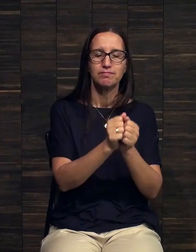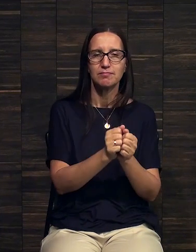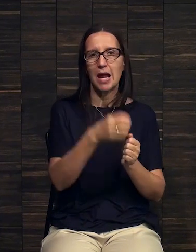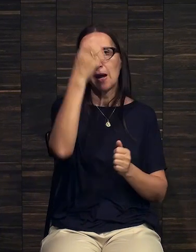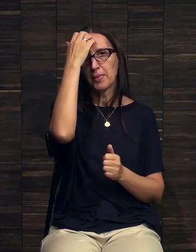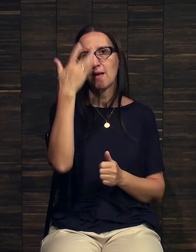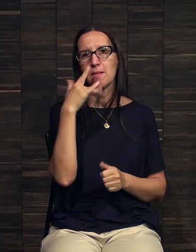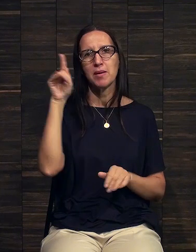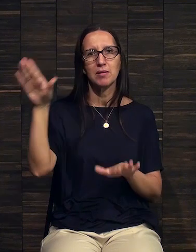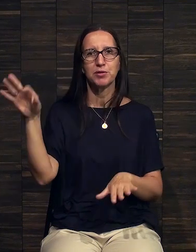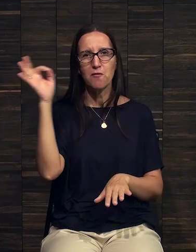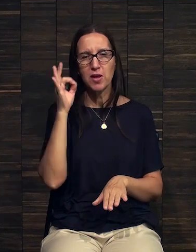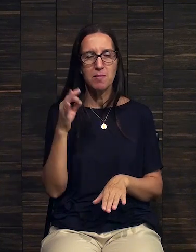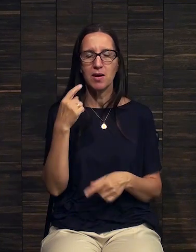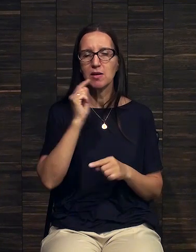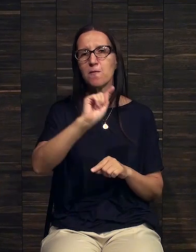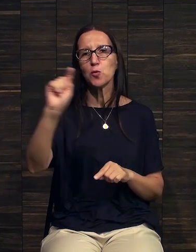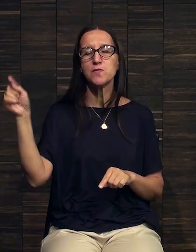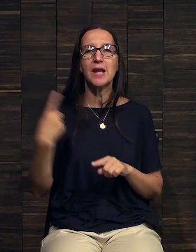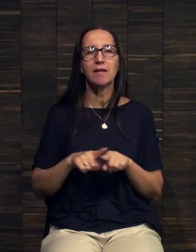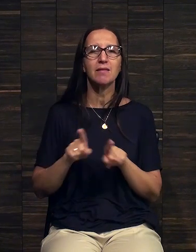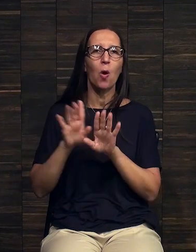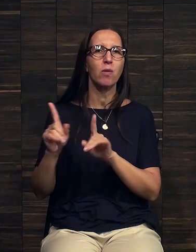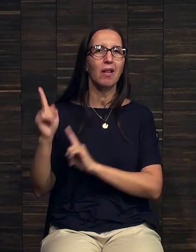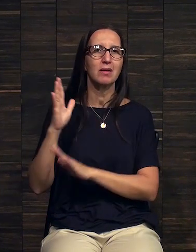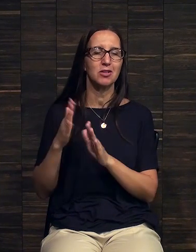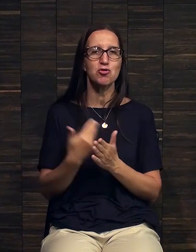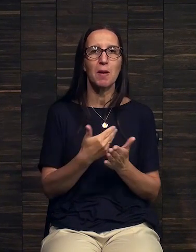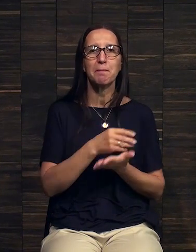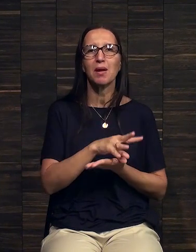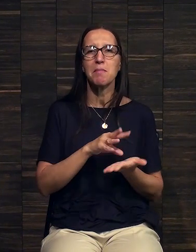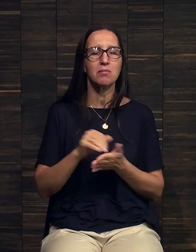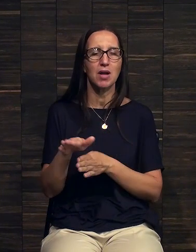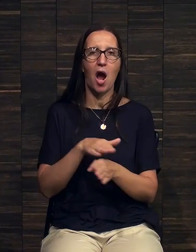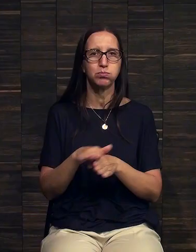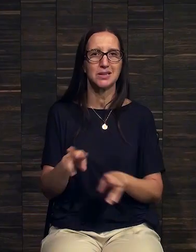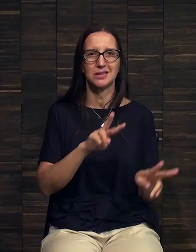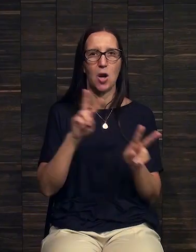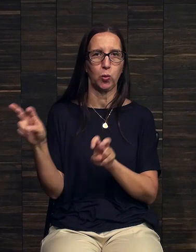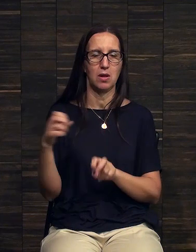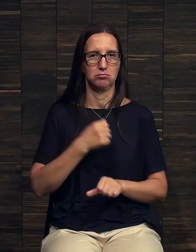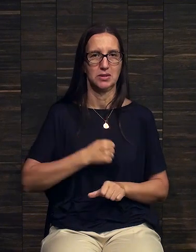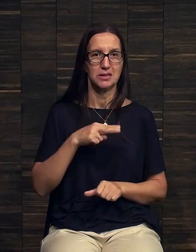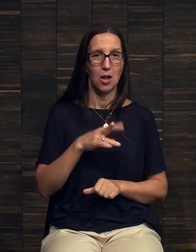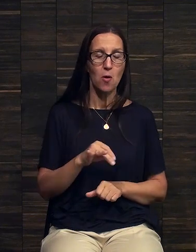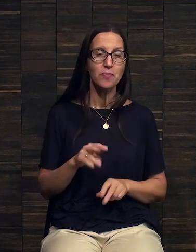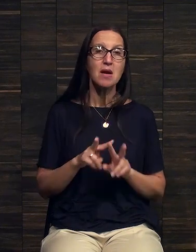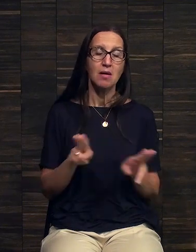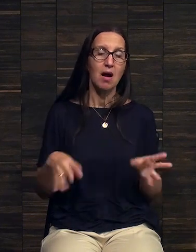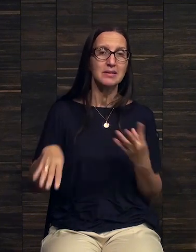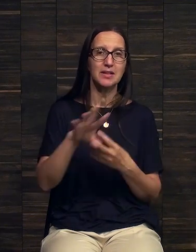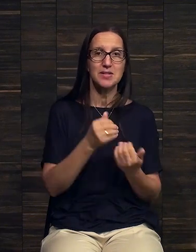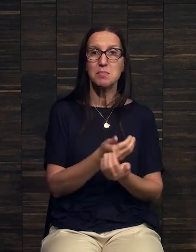United States, and he tried to catch the Captain America in Germany. This is a classic example of absolute